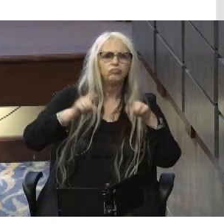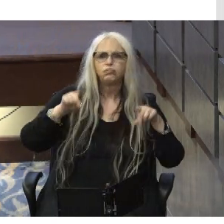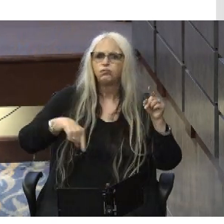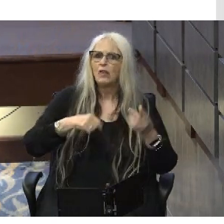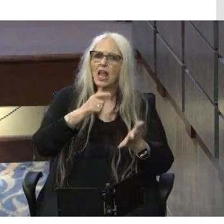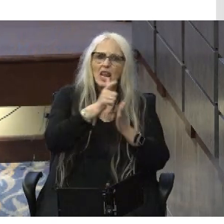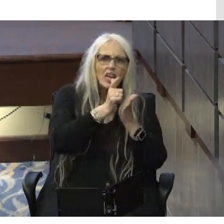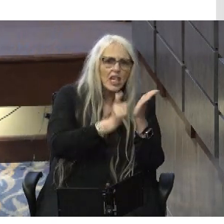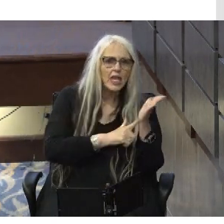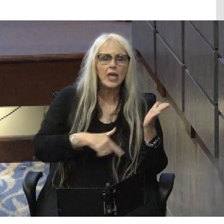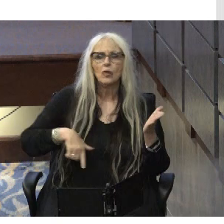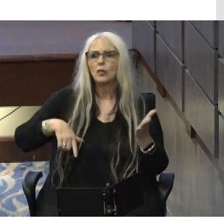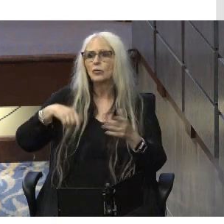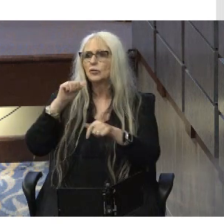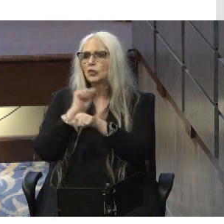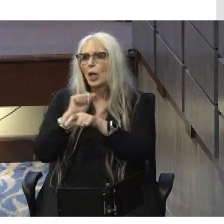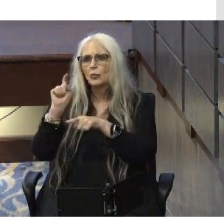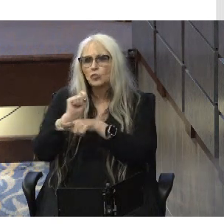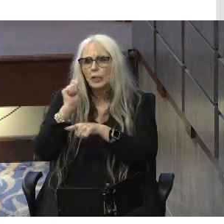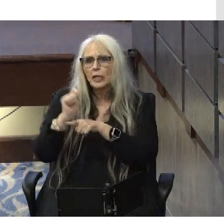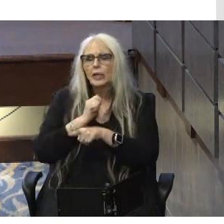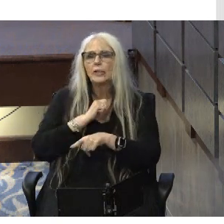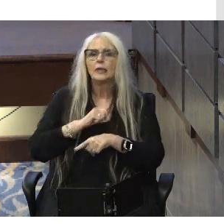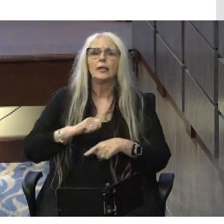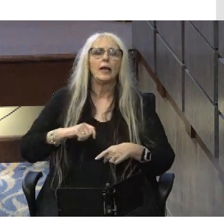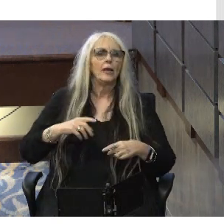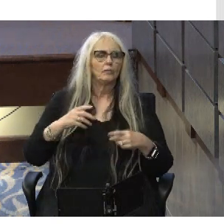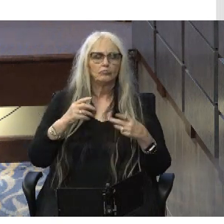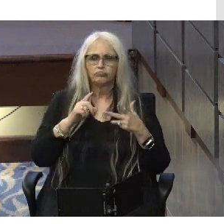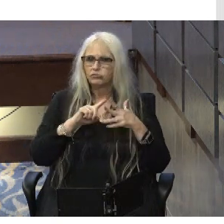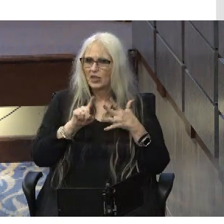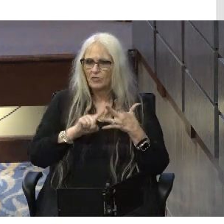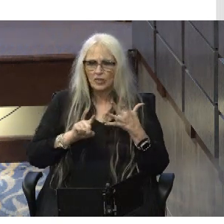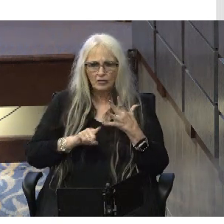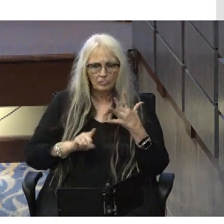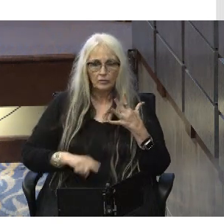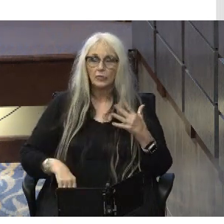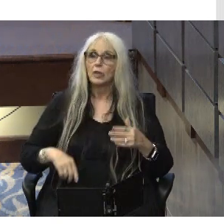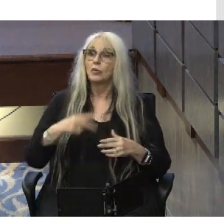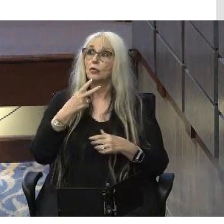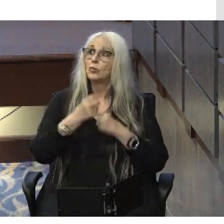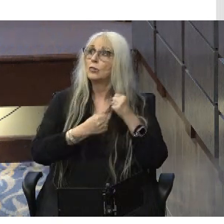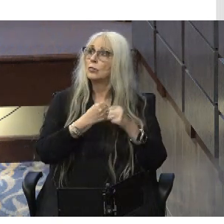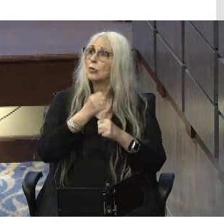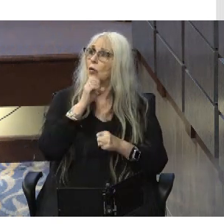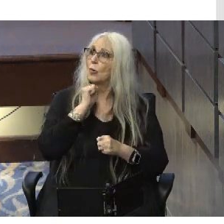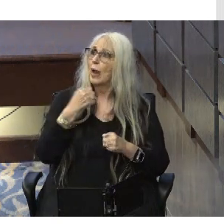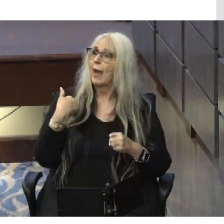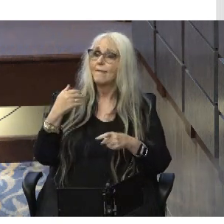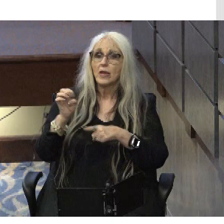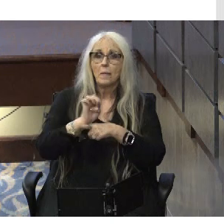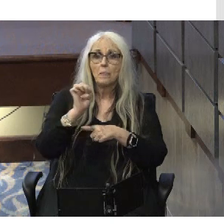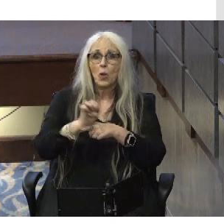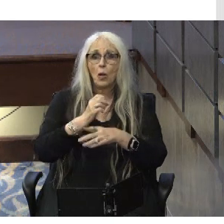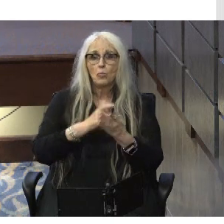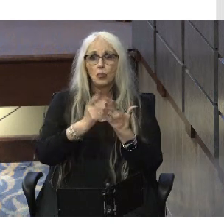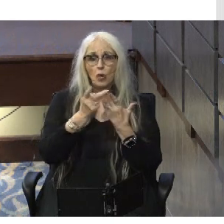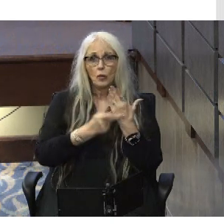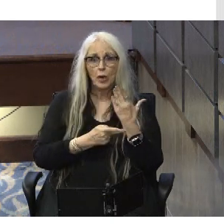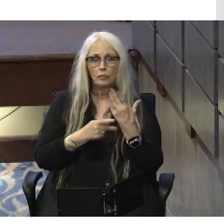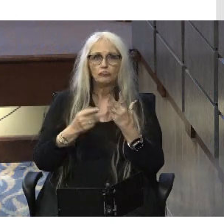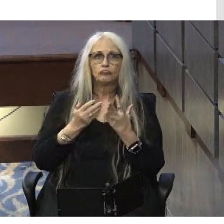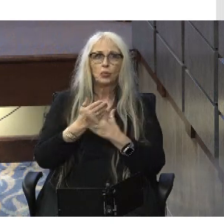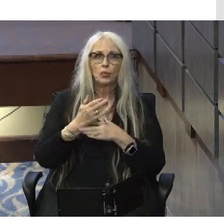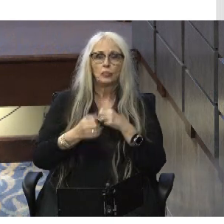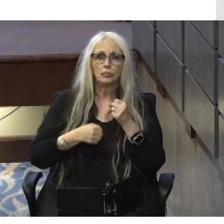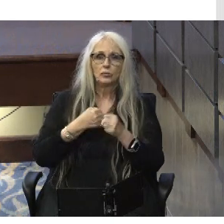job training, financial literacy, and counseling. We also just have, about 2 years old, an employment program. We've had employment programs over the years.